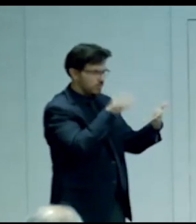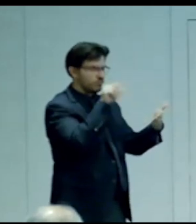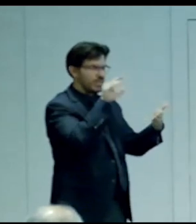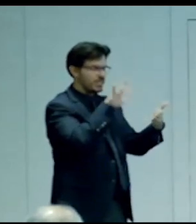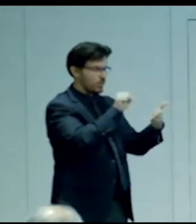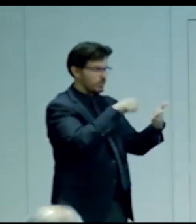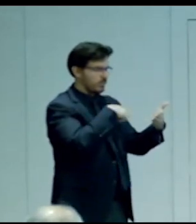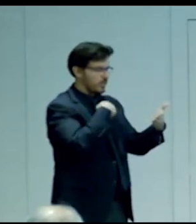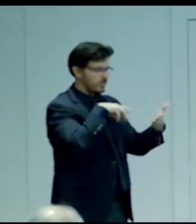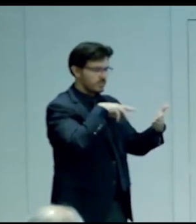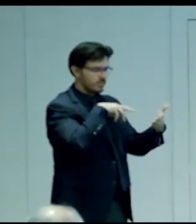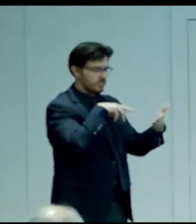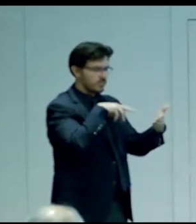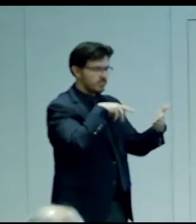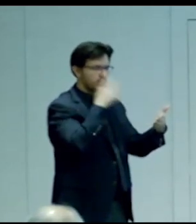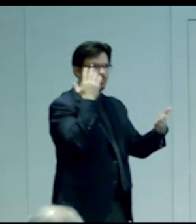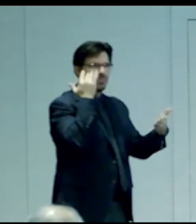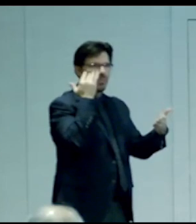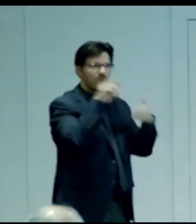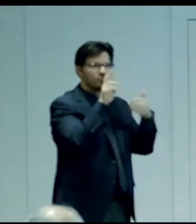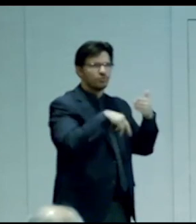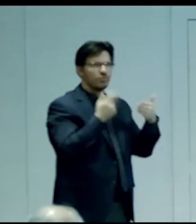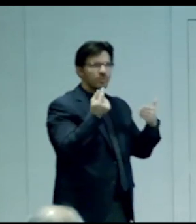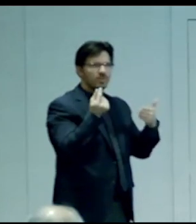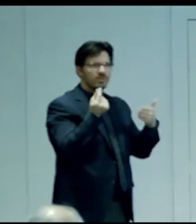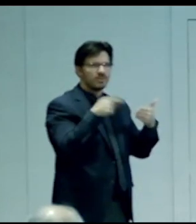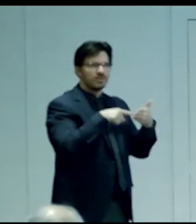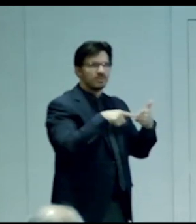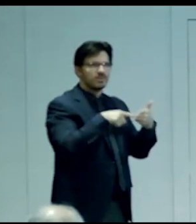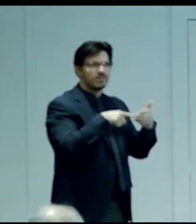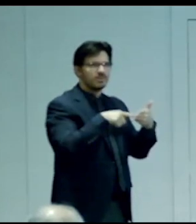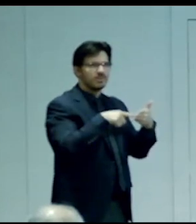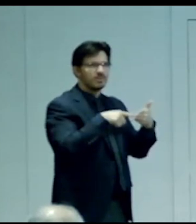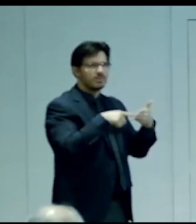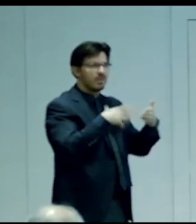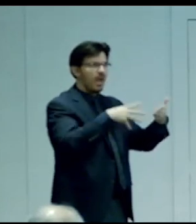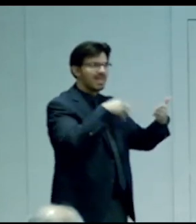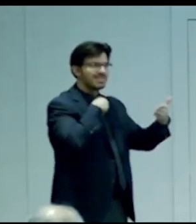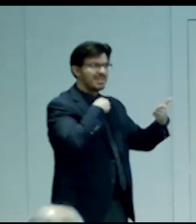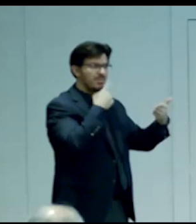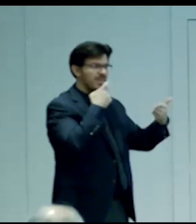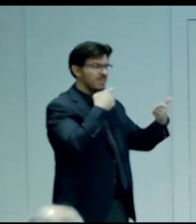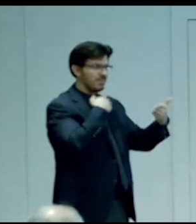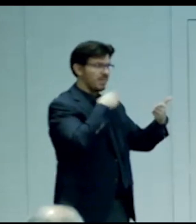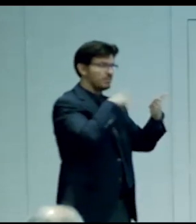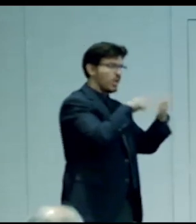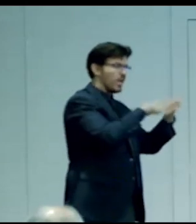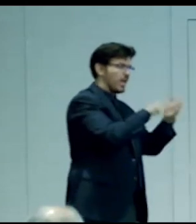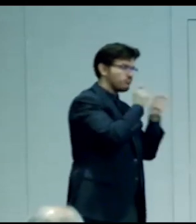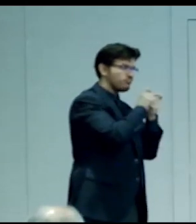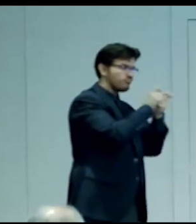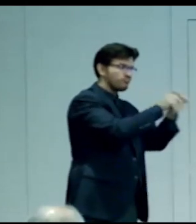this came out the way that it did, accepting what's there because it was all done accurately with pretty